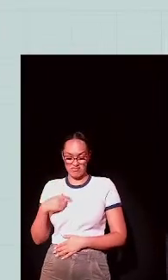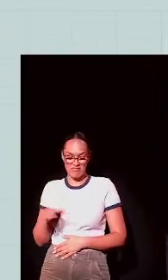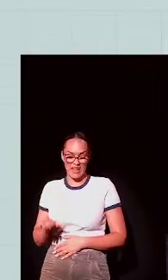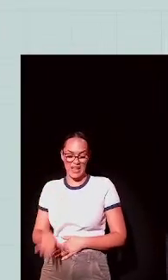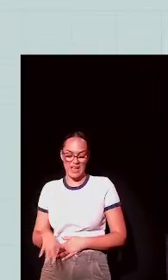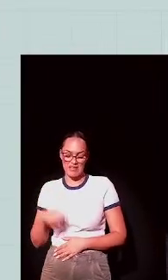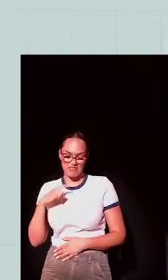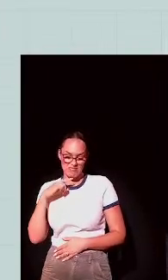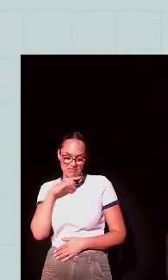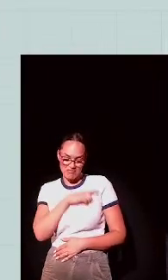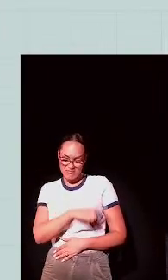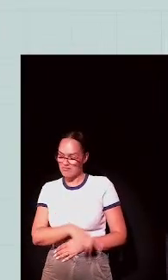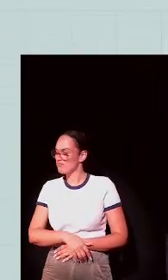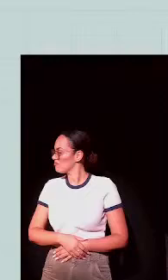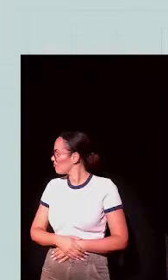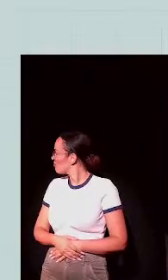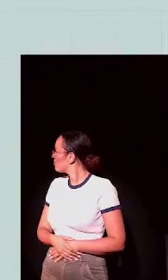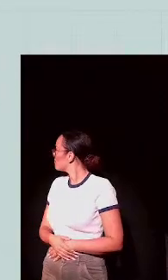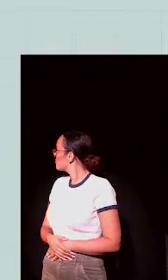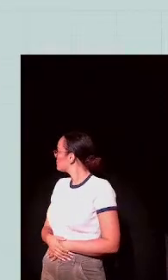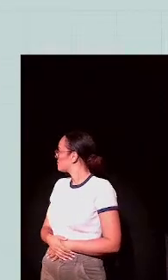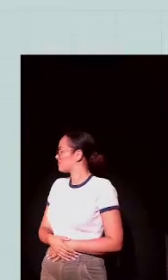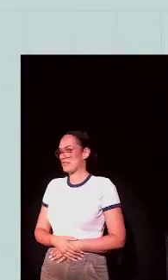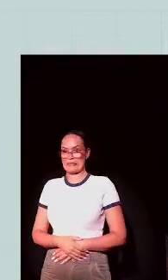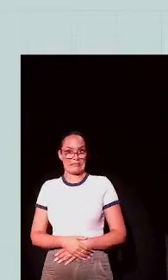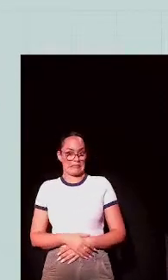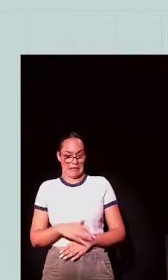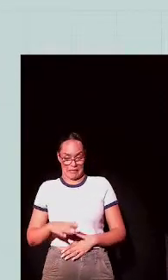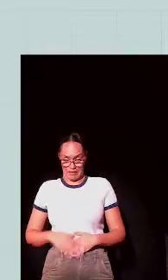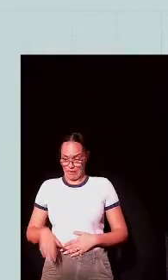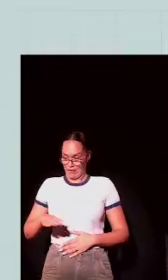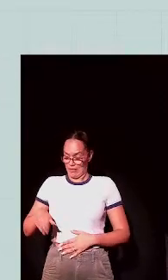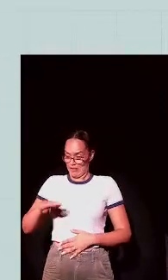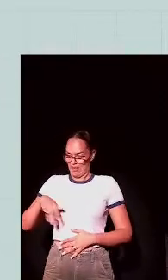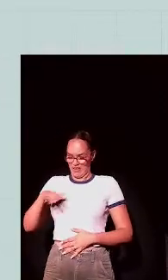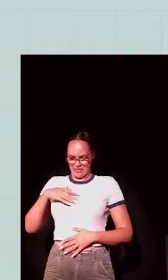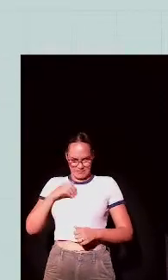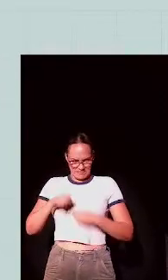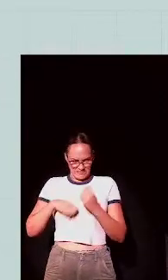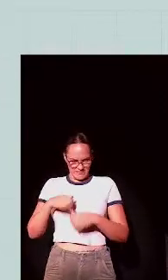Whoa, then I was an awkward teen.